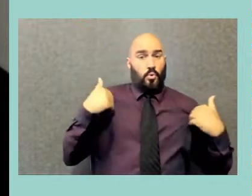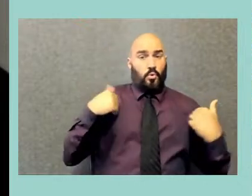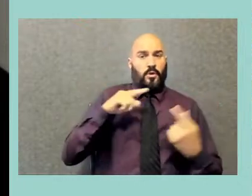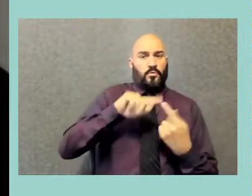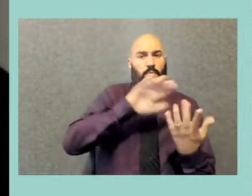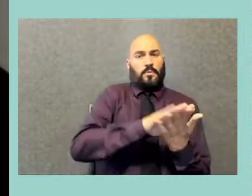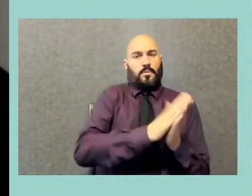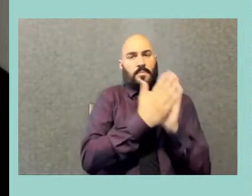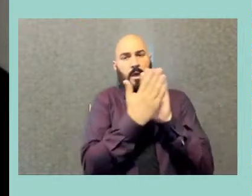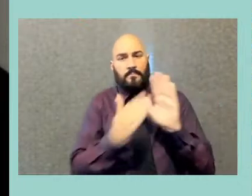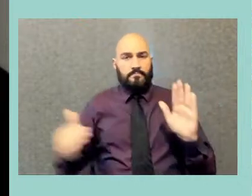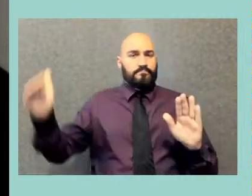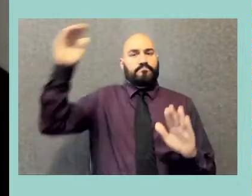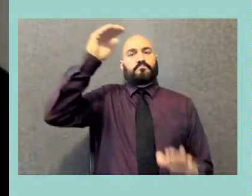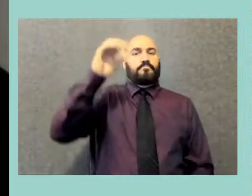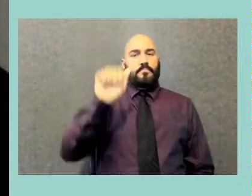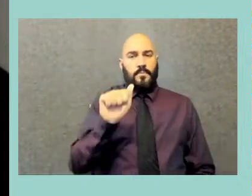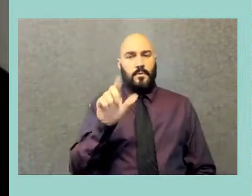adulthood.